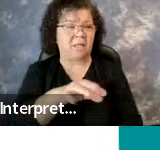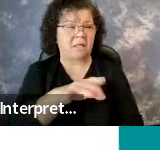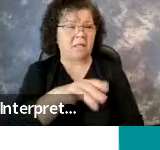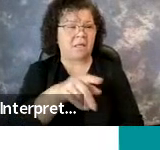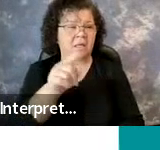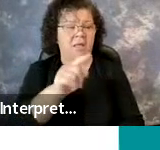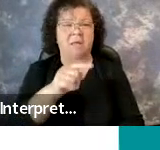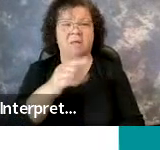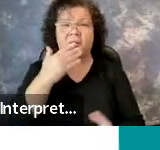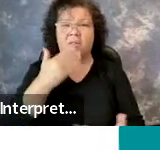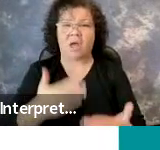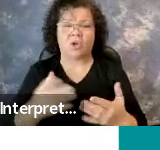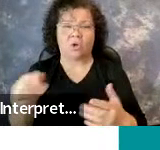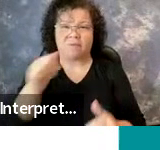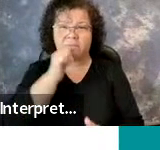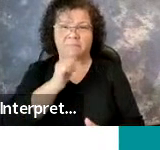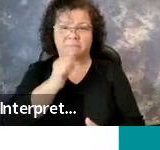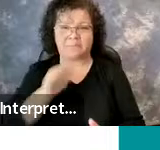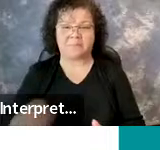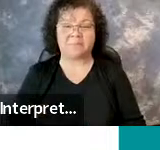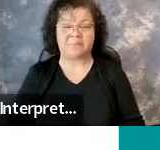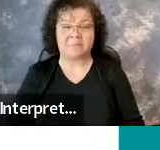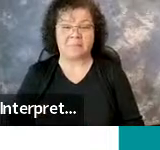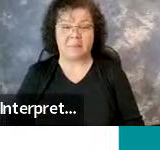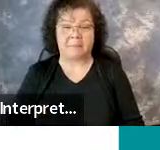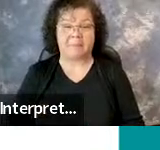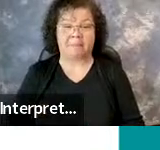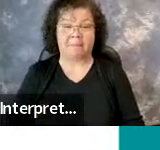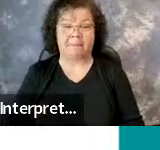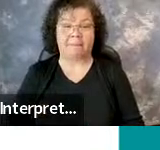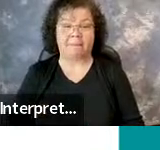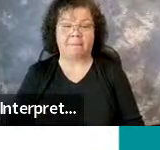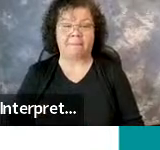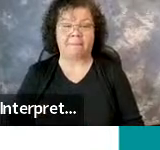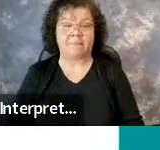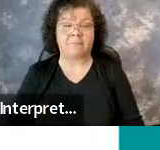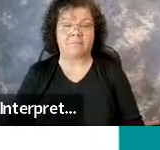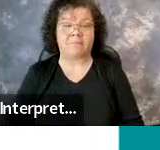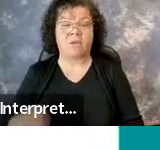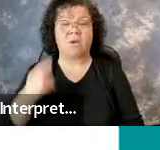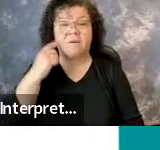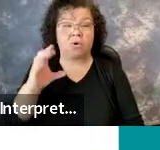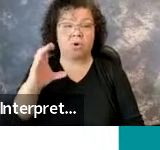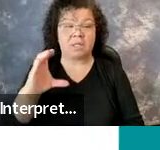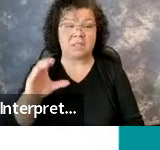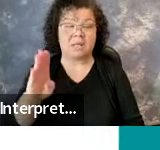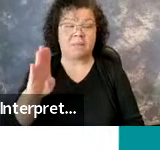Thank you all for bearing with me. For CBAG comment instructions, please see